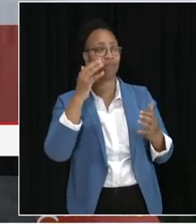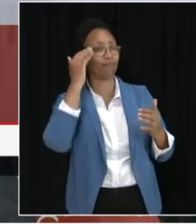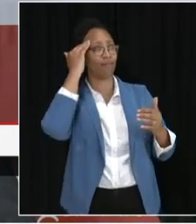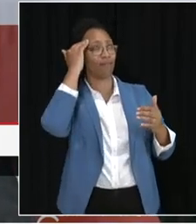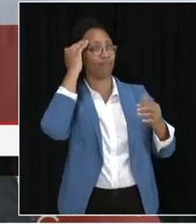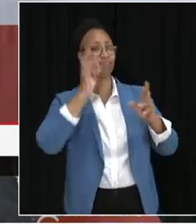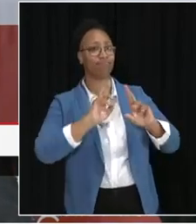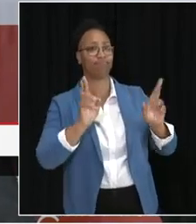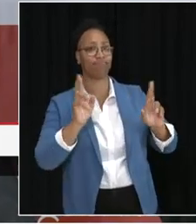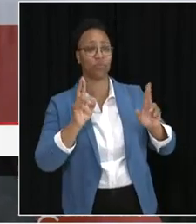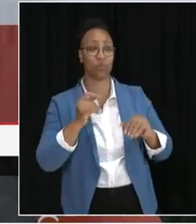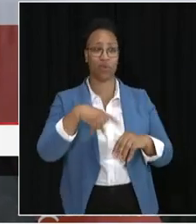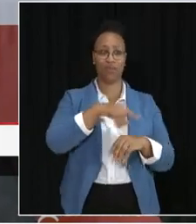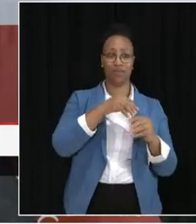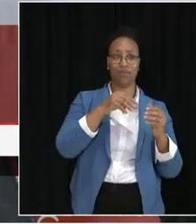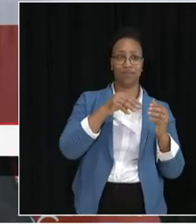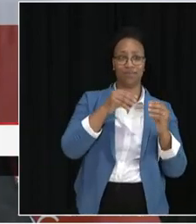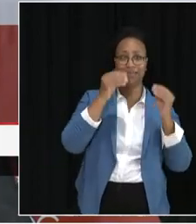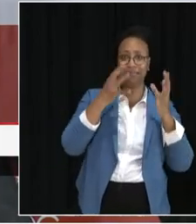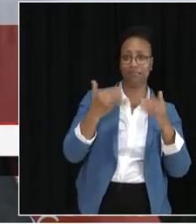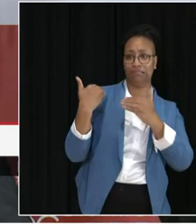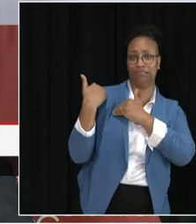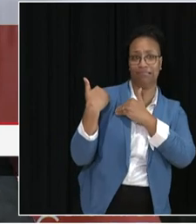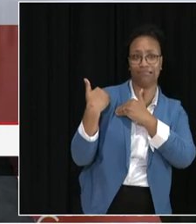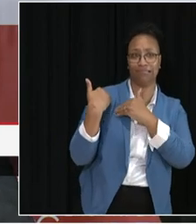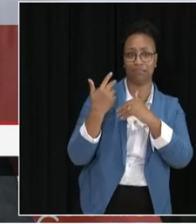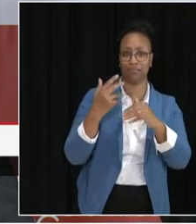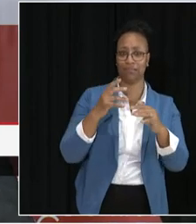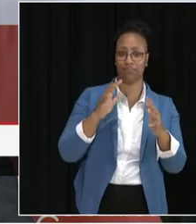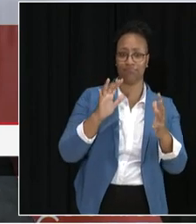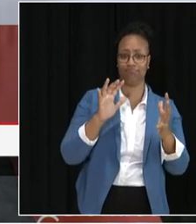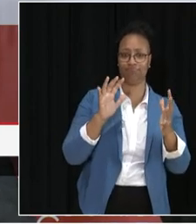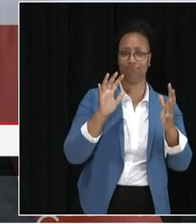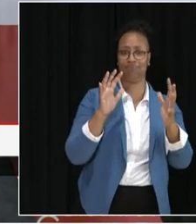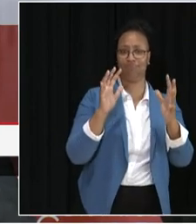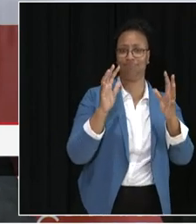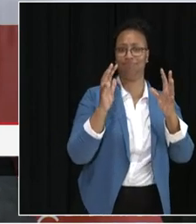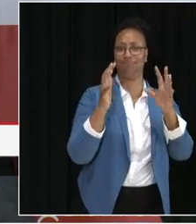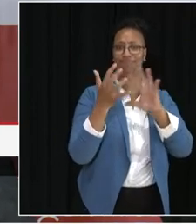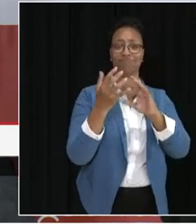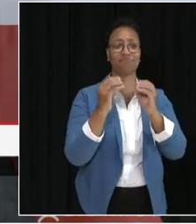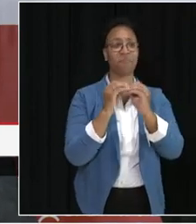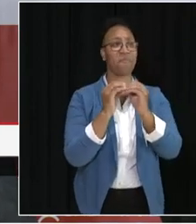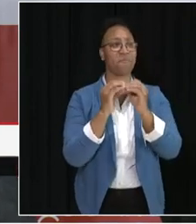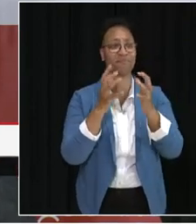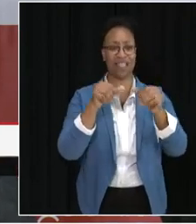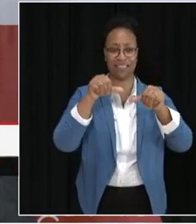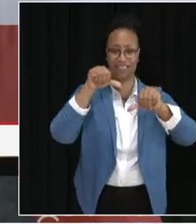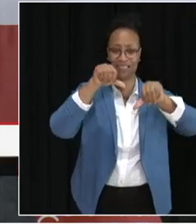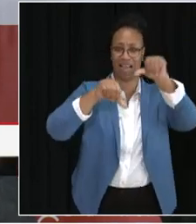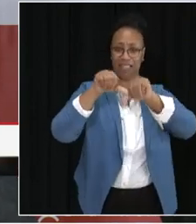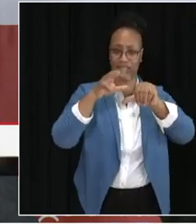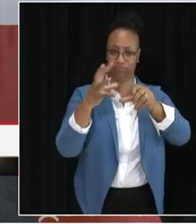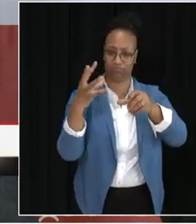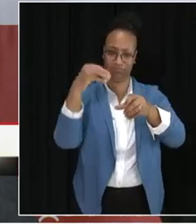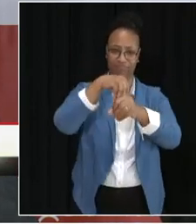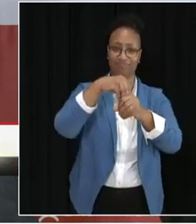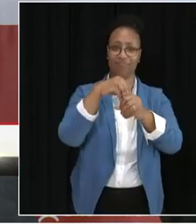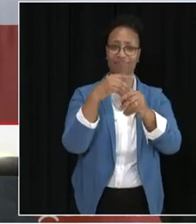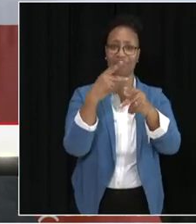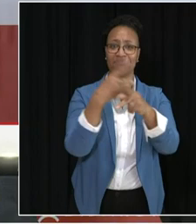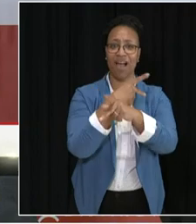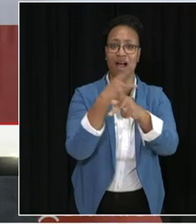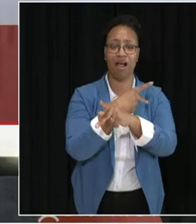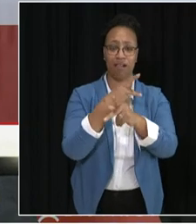what we're calling the science of math because we've seen that there's a lot of ground we need to cover with mathematics instruction. And then